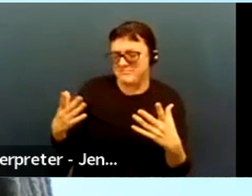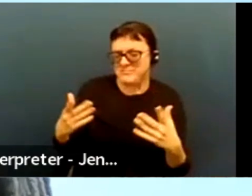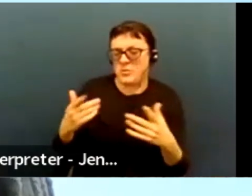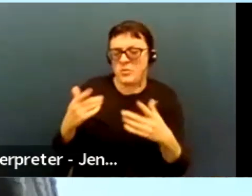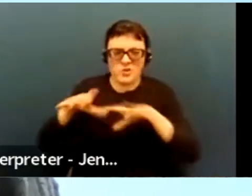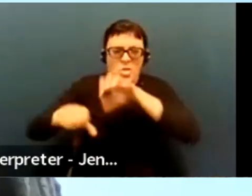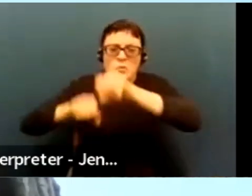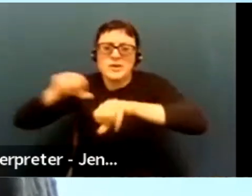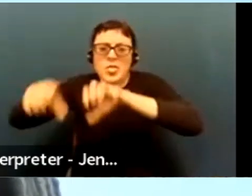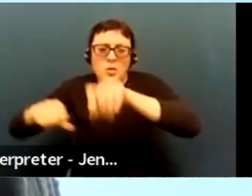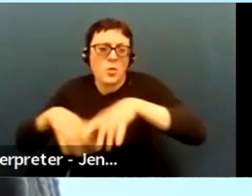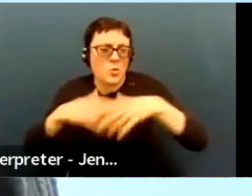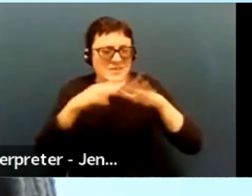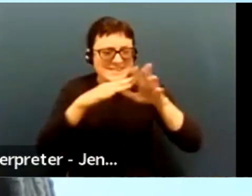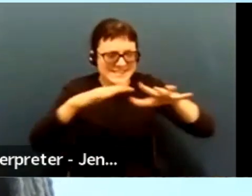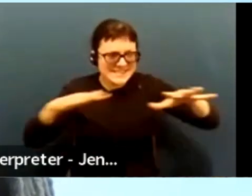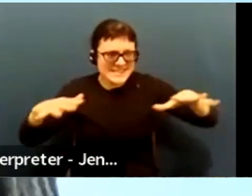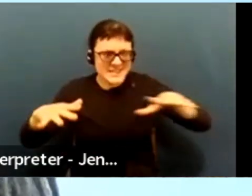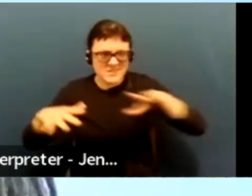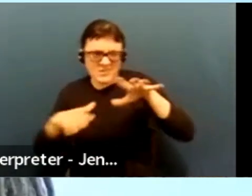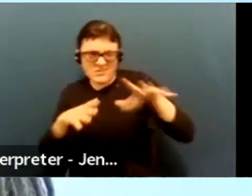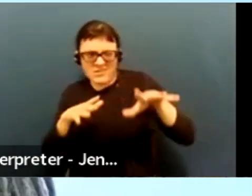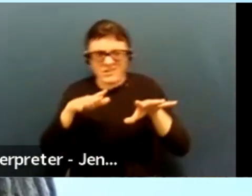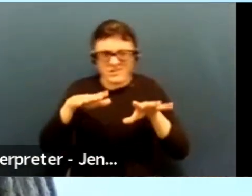his children went back and forth.